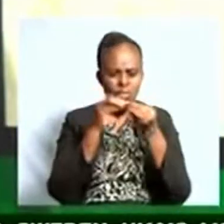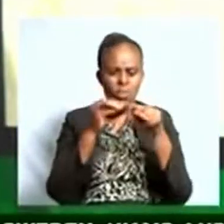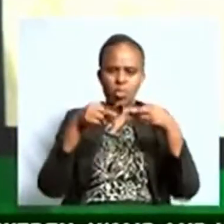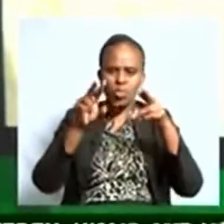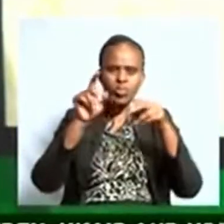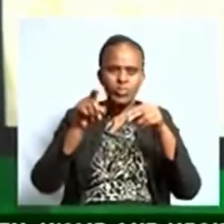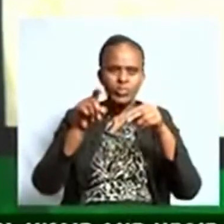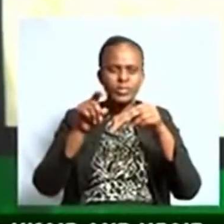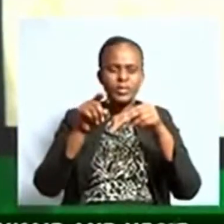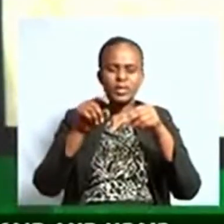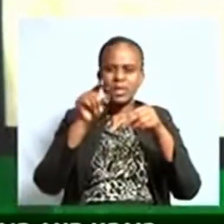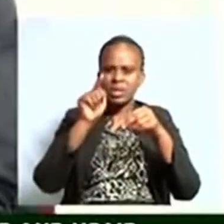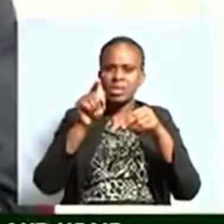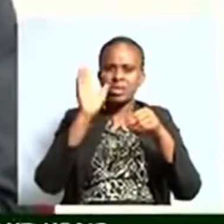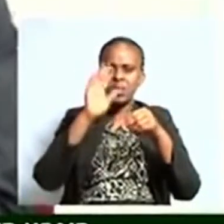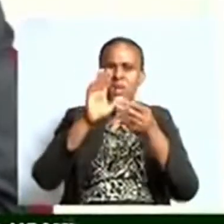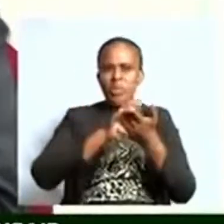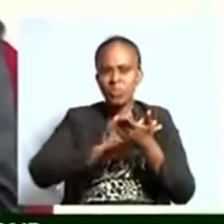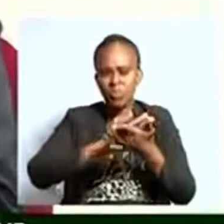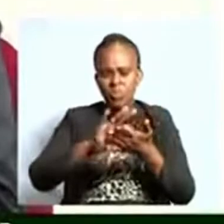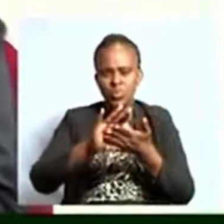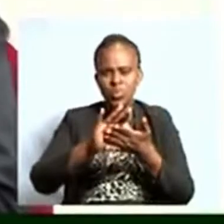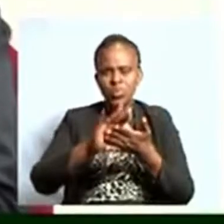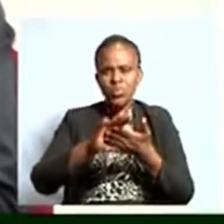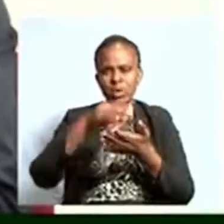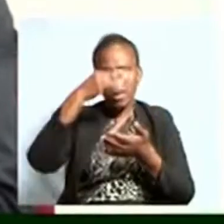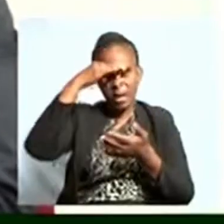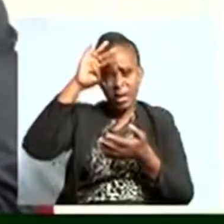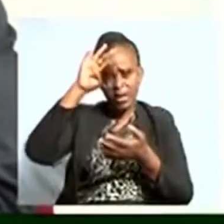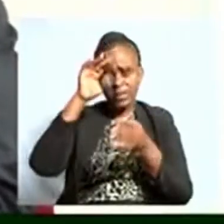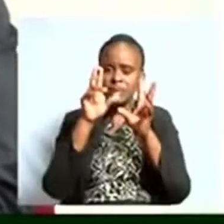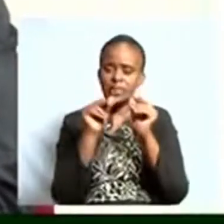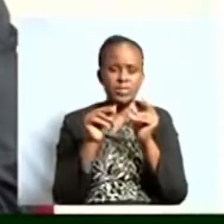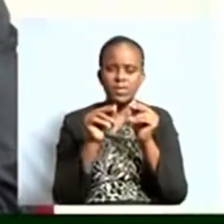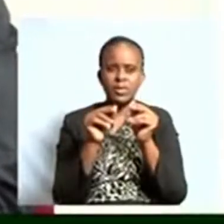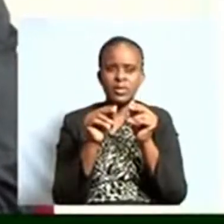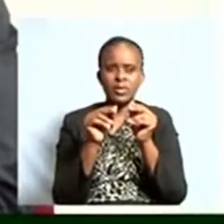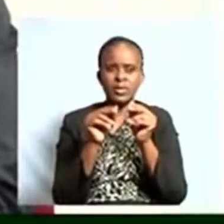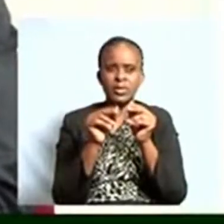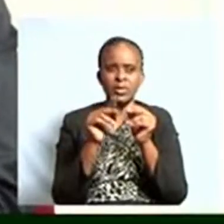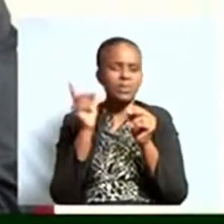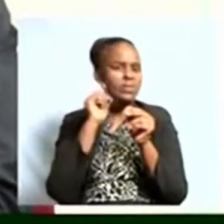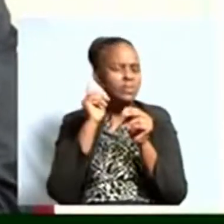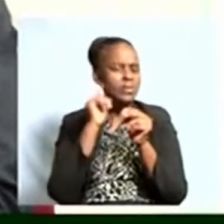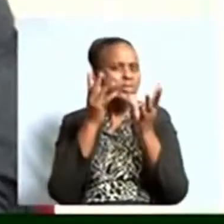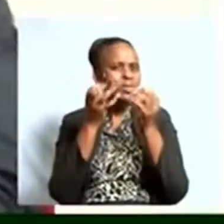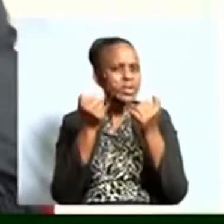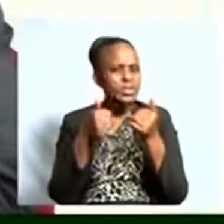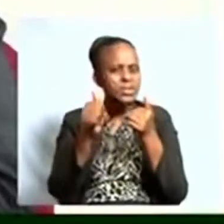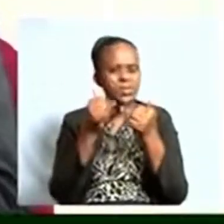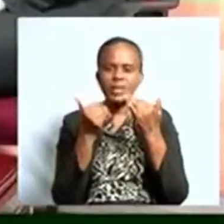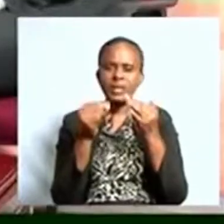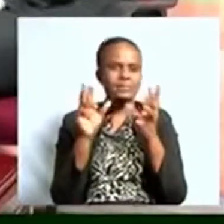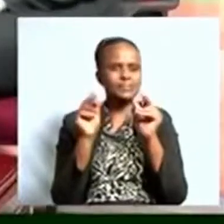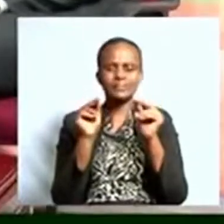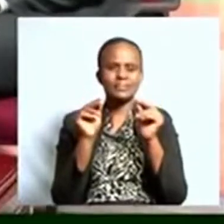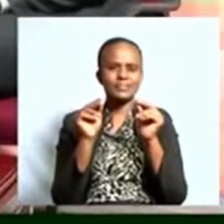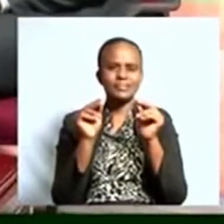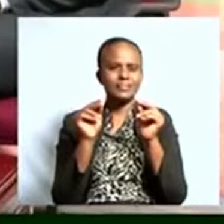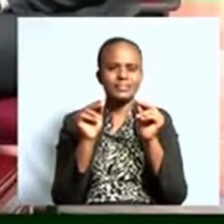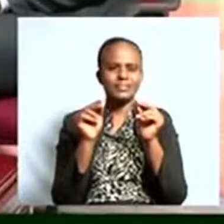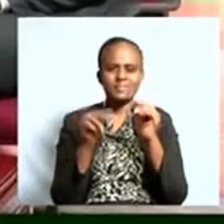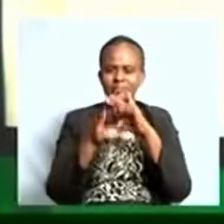need to do. Will that road be tarred, Honorable? No, no, the no, Irish road? no. Because the question that we got from the people, they wanted answers. No.